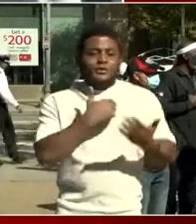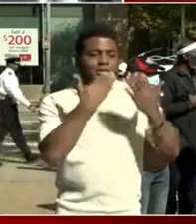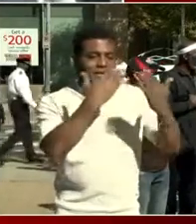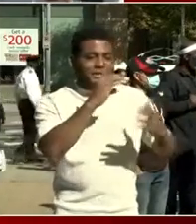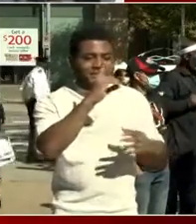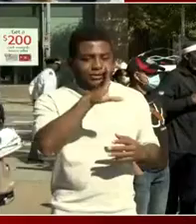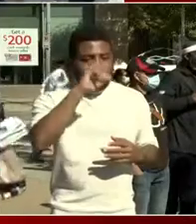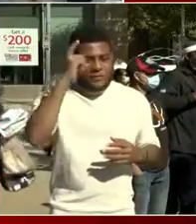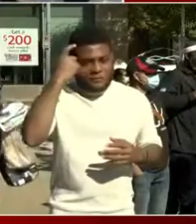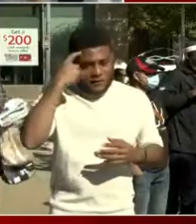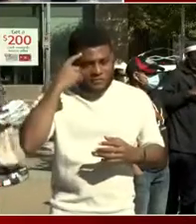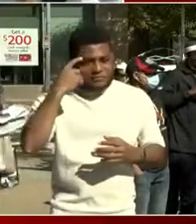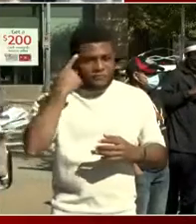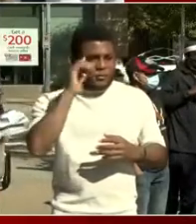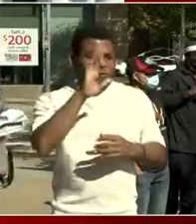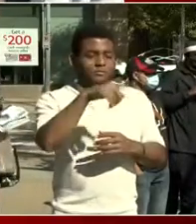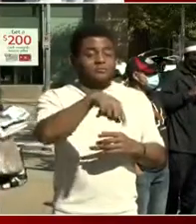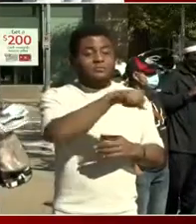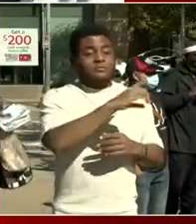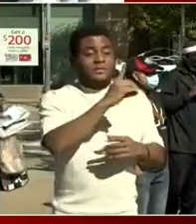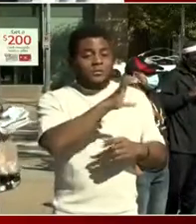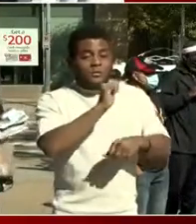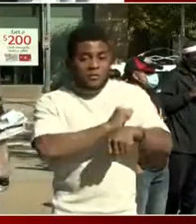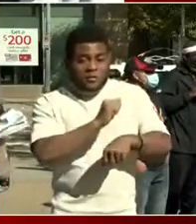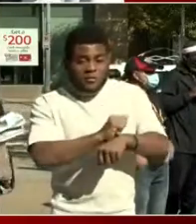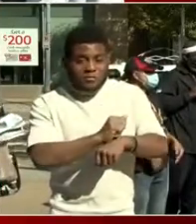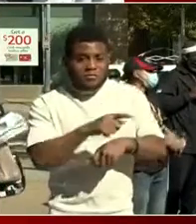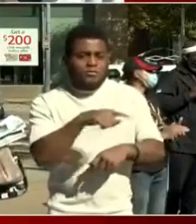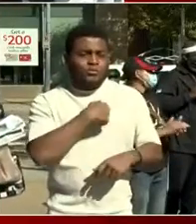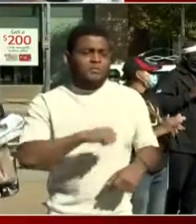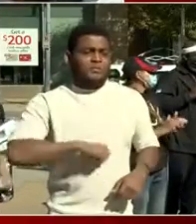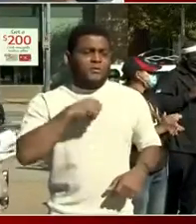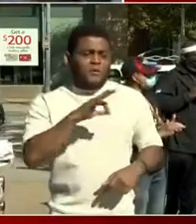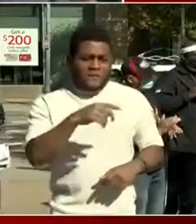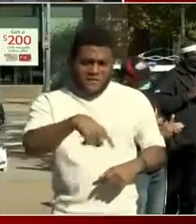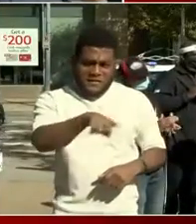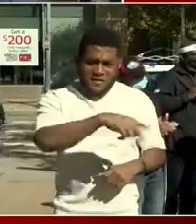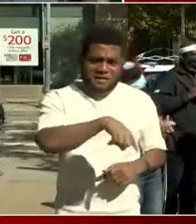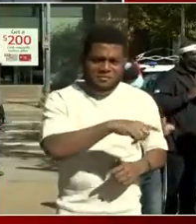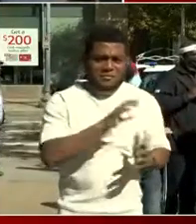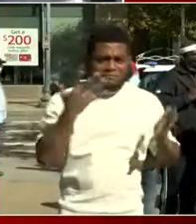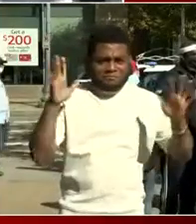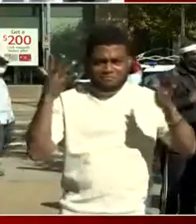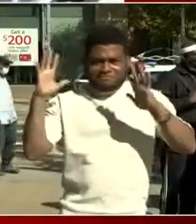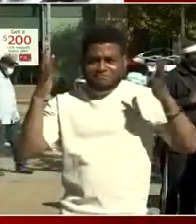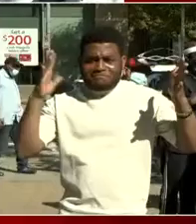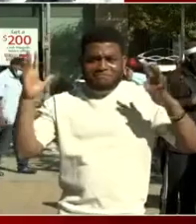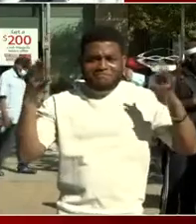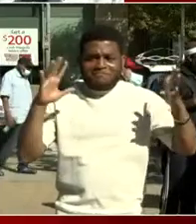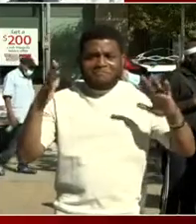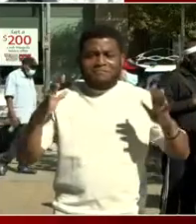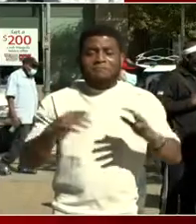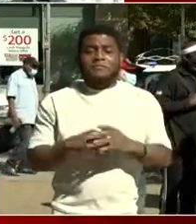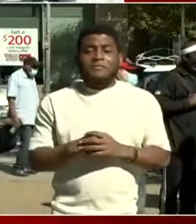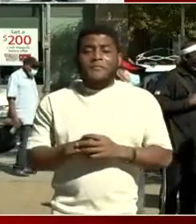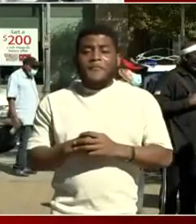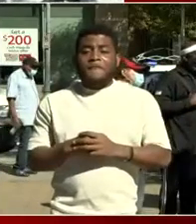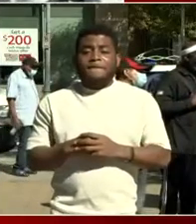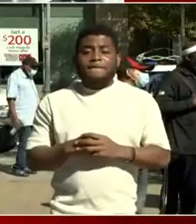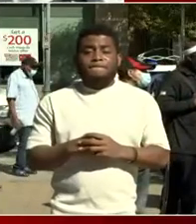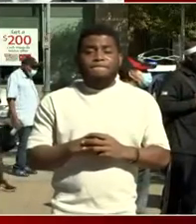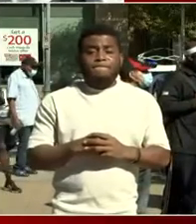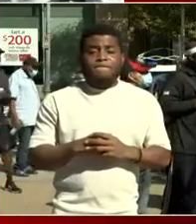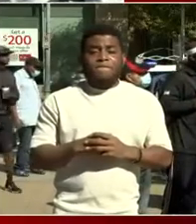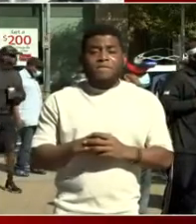big round of applause. Been showing up every day of this pandemic in our offices in